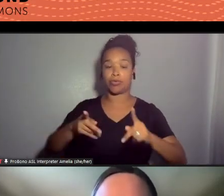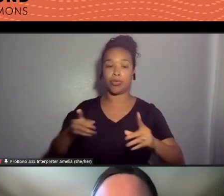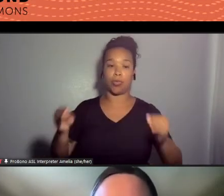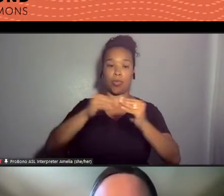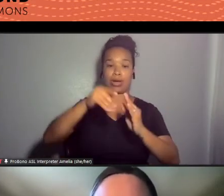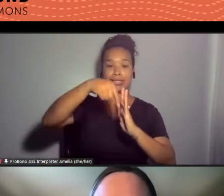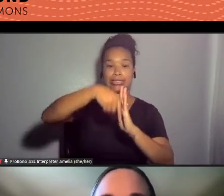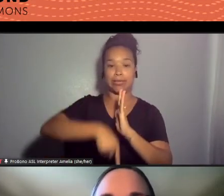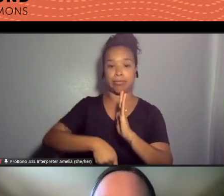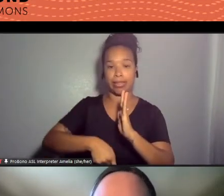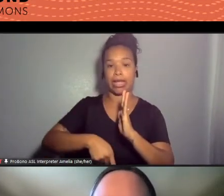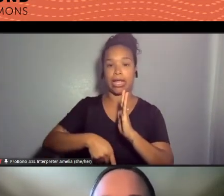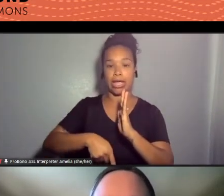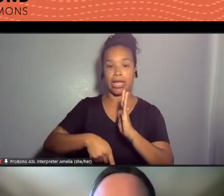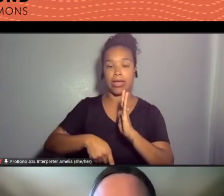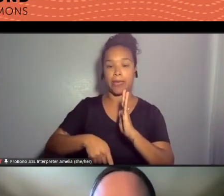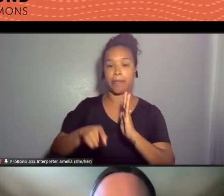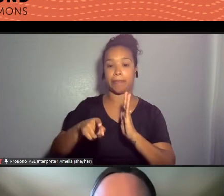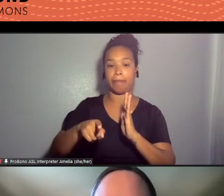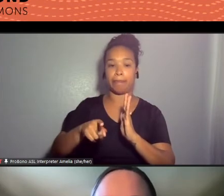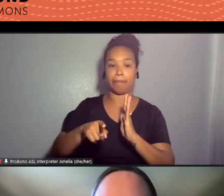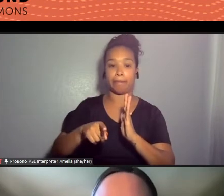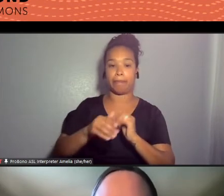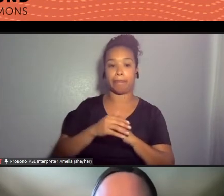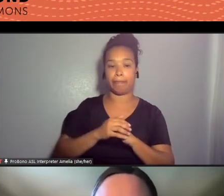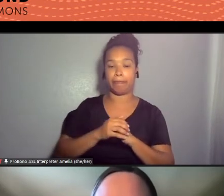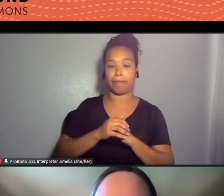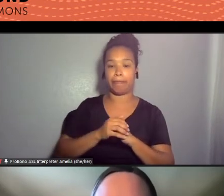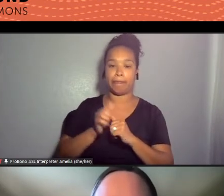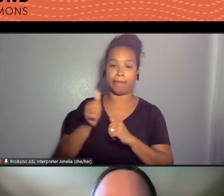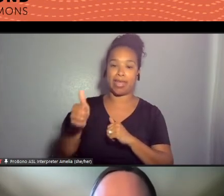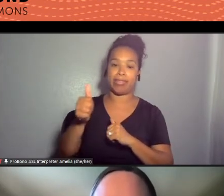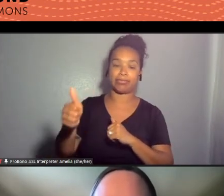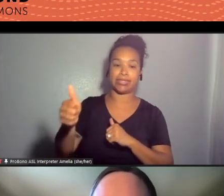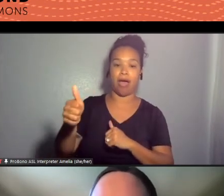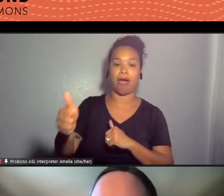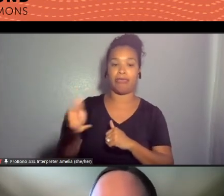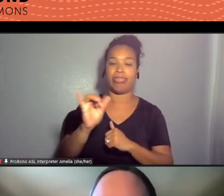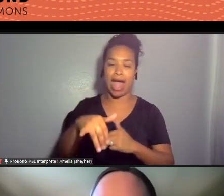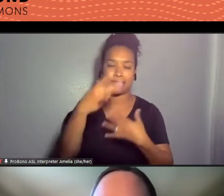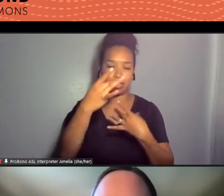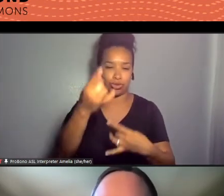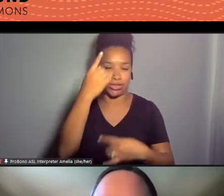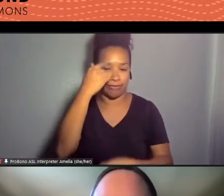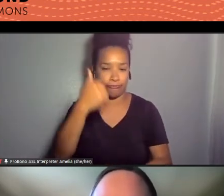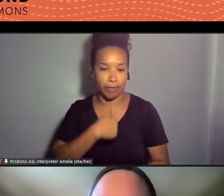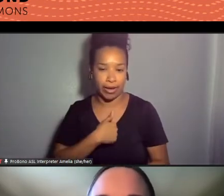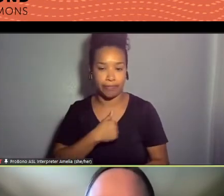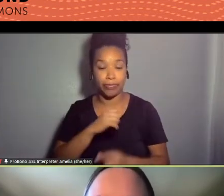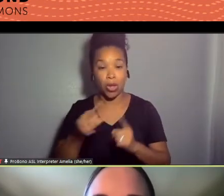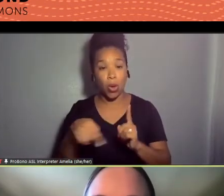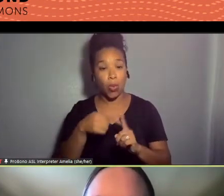themselves. That's what's interesting to me. And so when I think about this